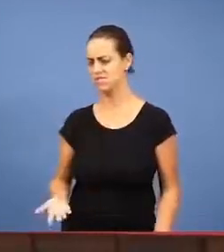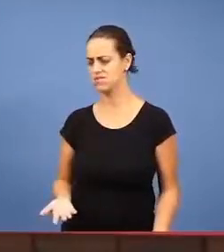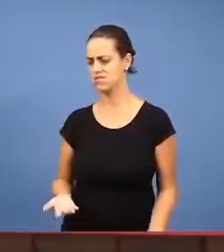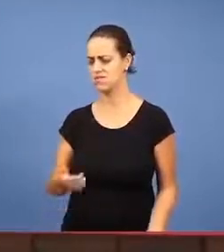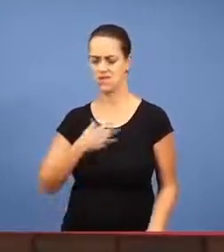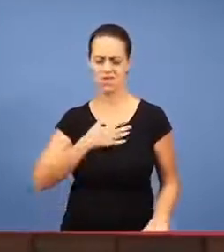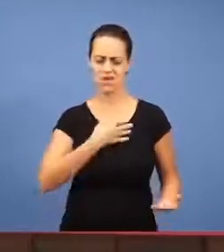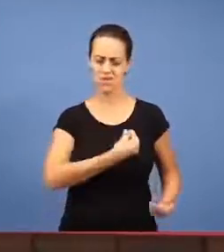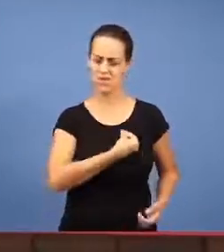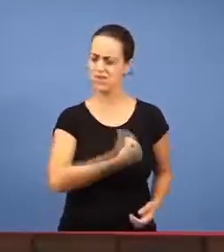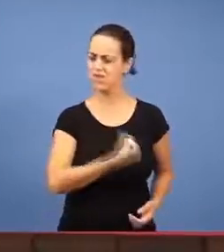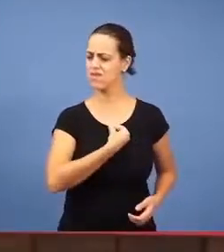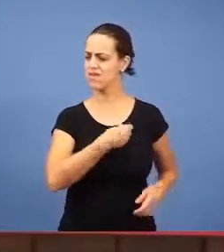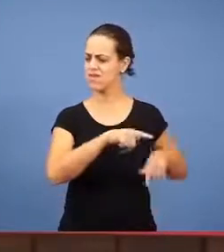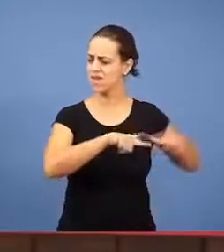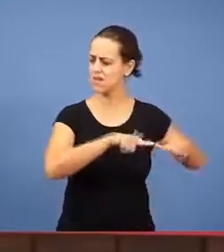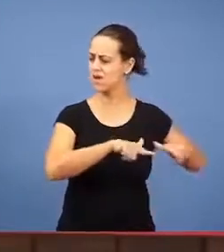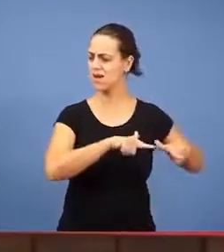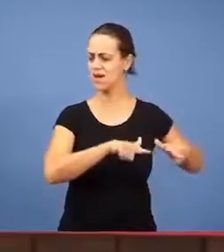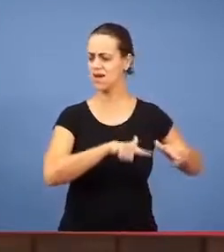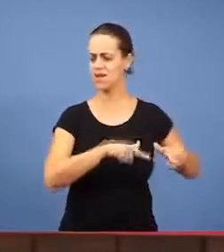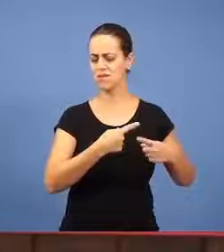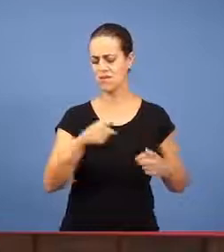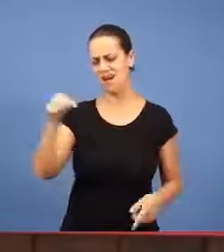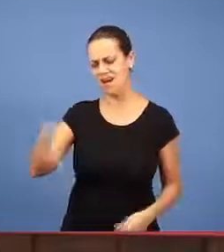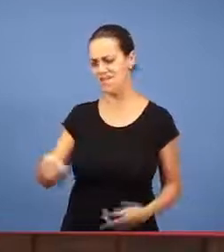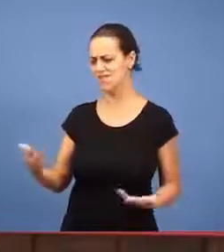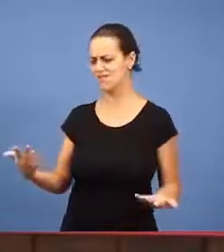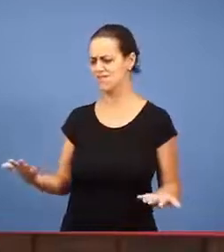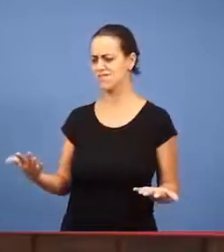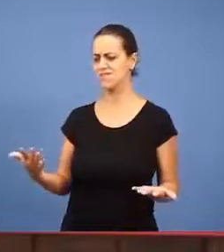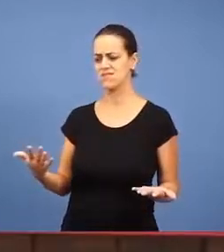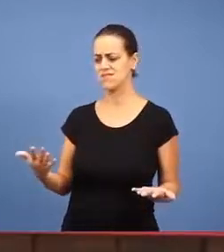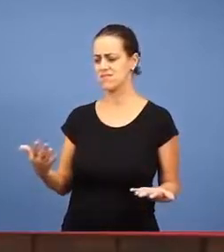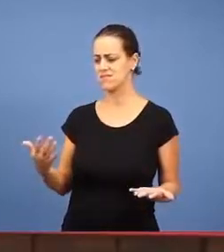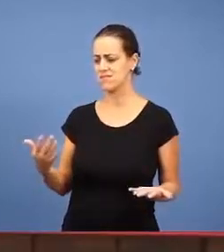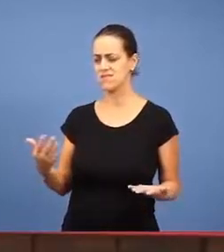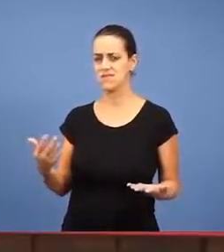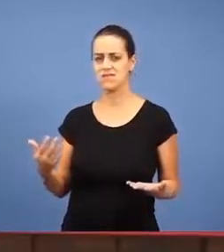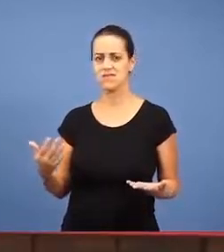professional life. I want to serve the Lord. But this here,